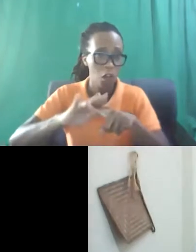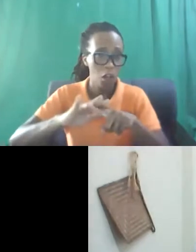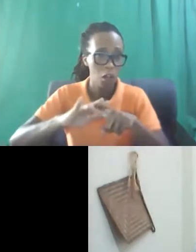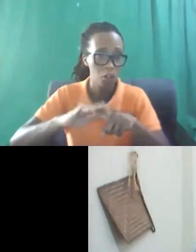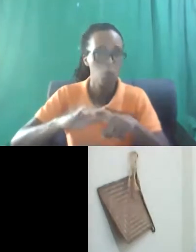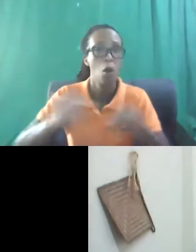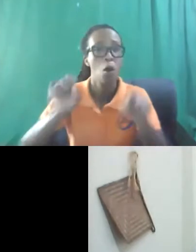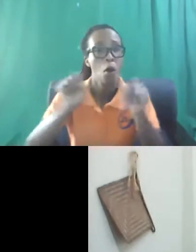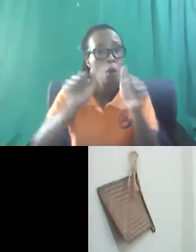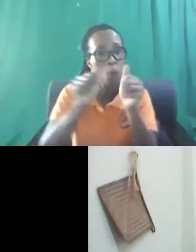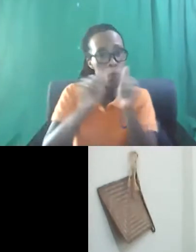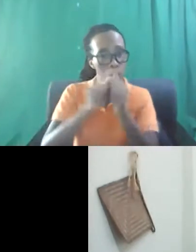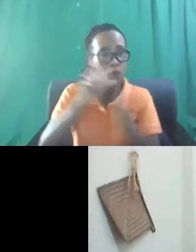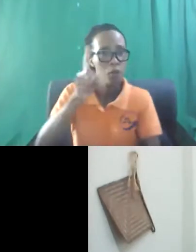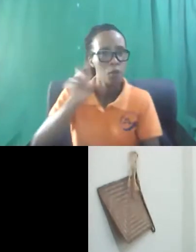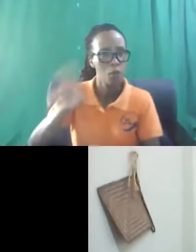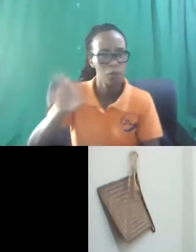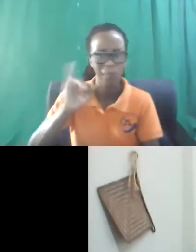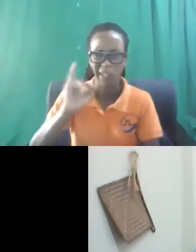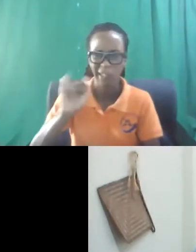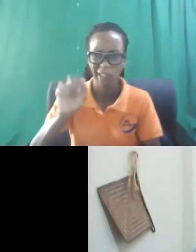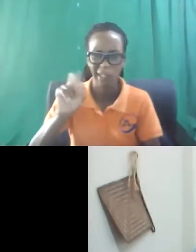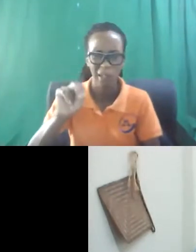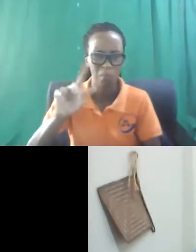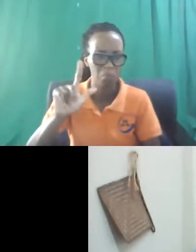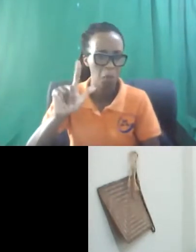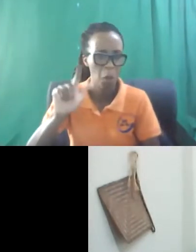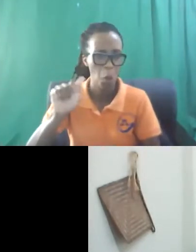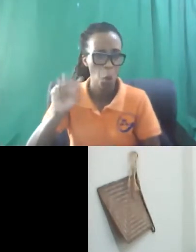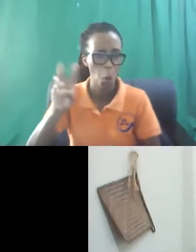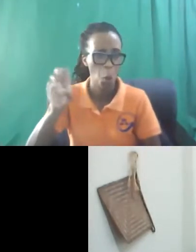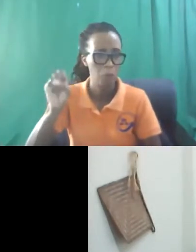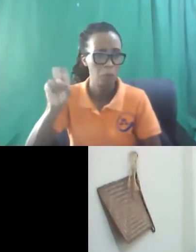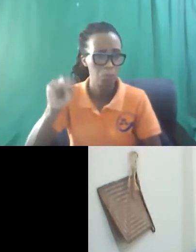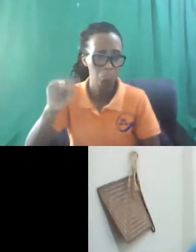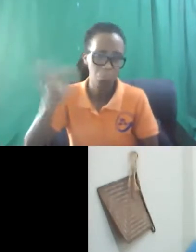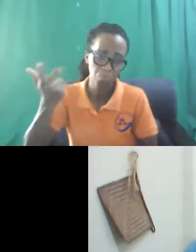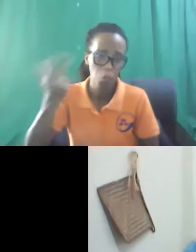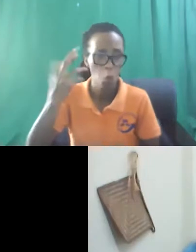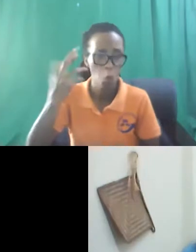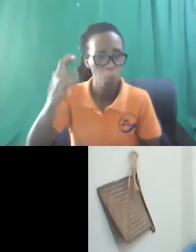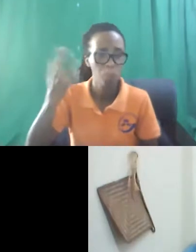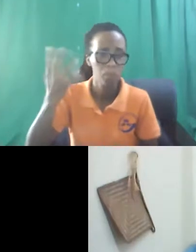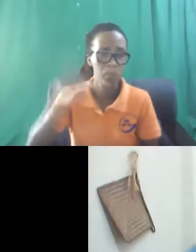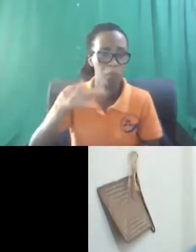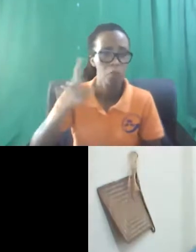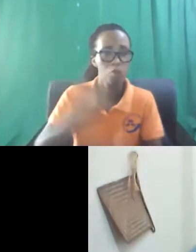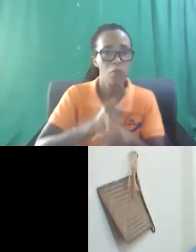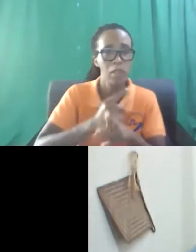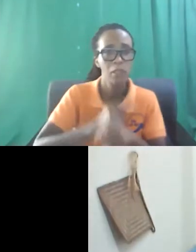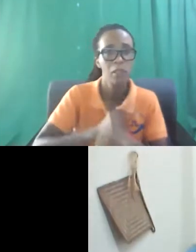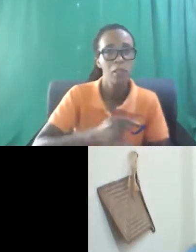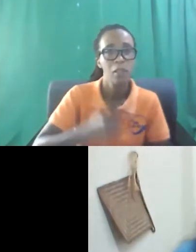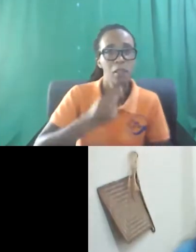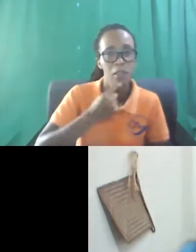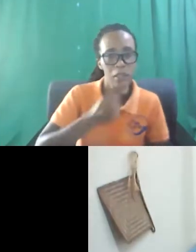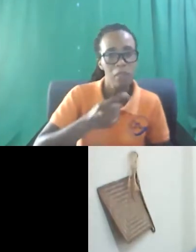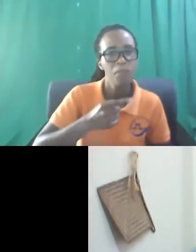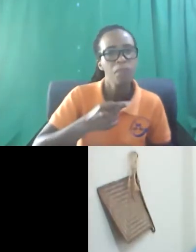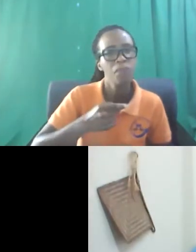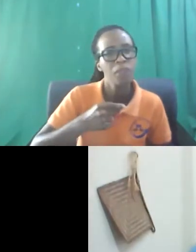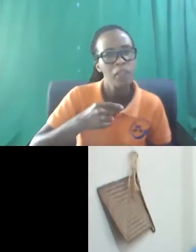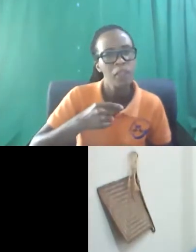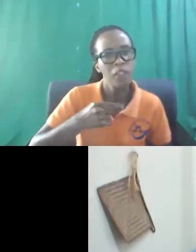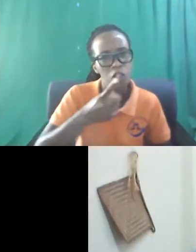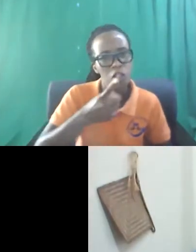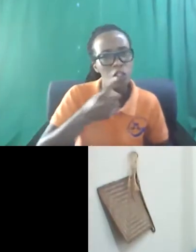Wilson as my lecturer. And I remember she said, I can't remember, maybe it was sociolinguistics, but anyway,